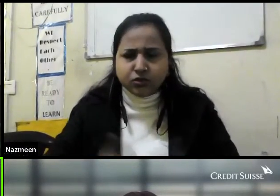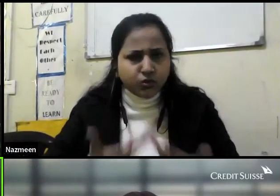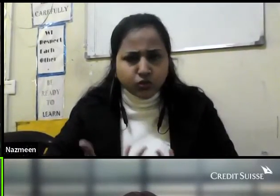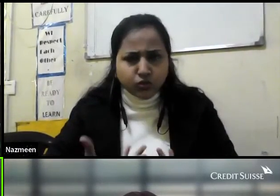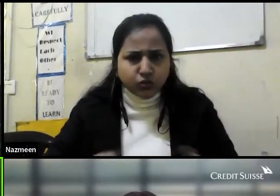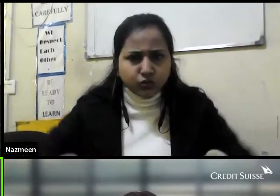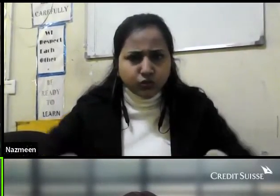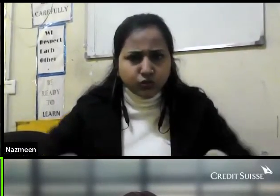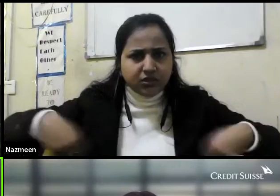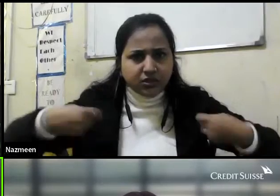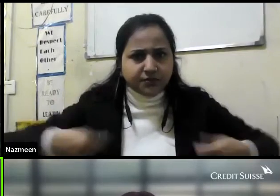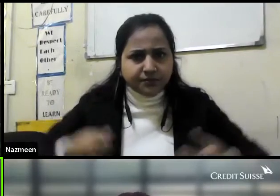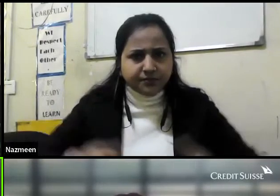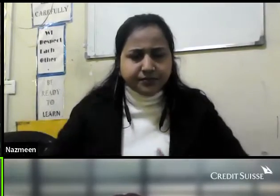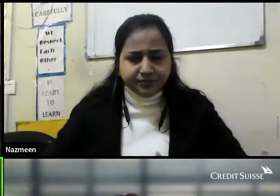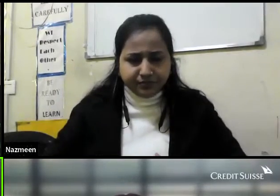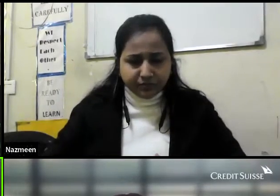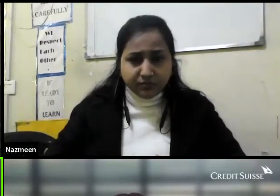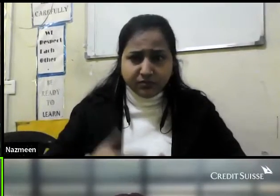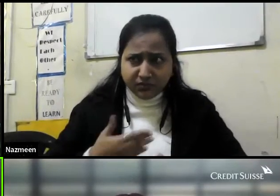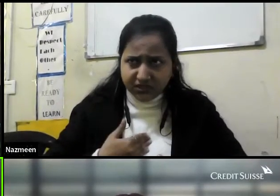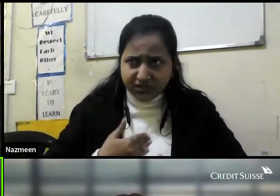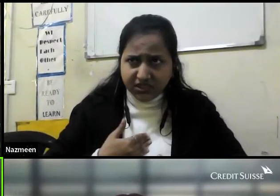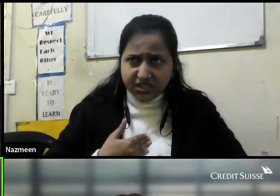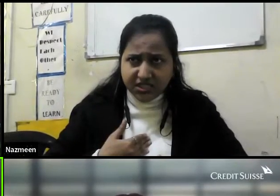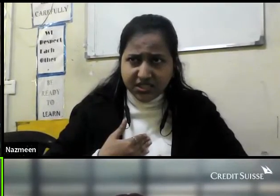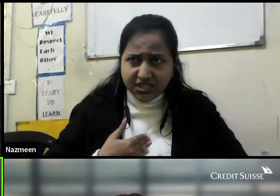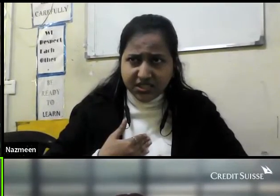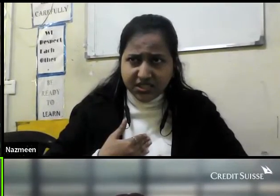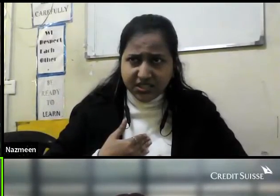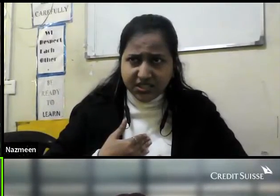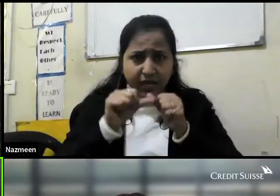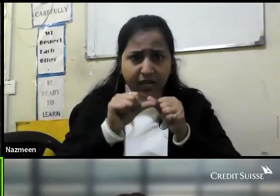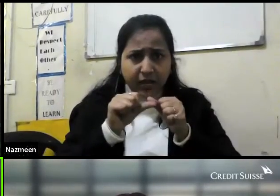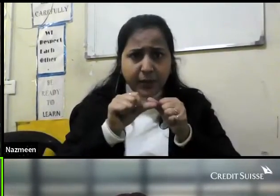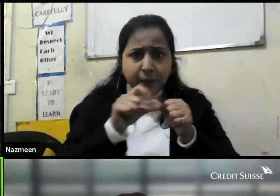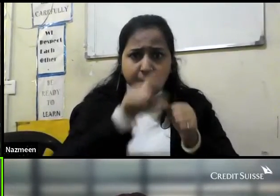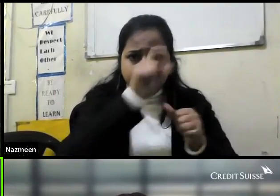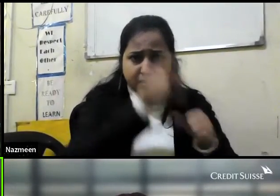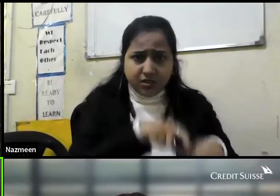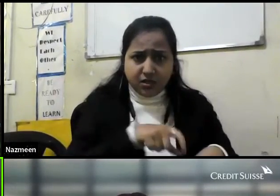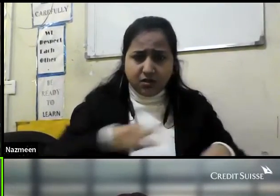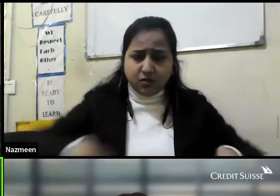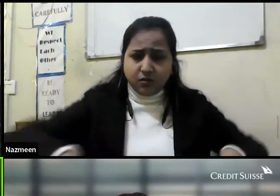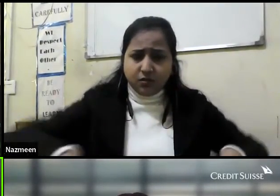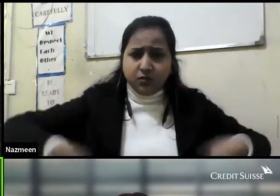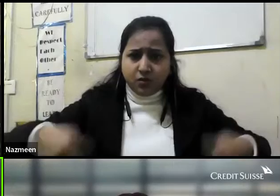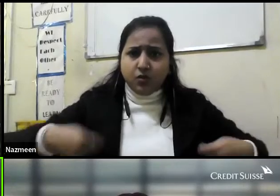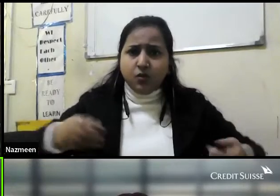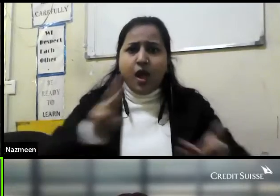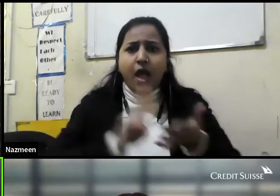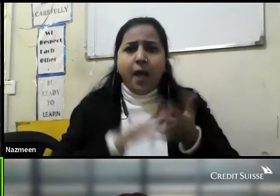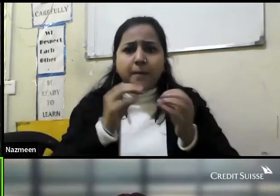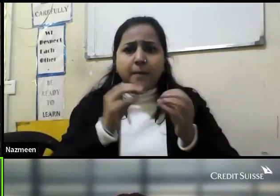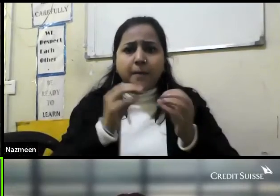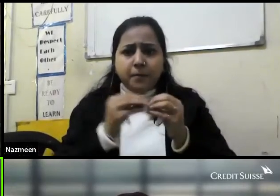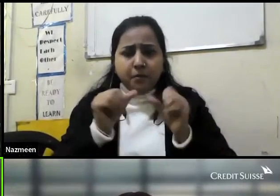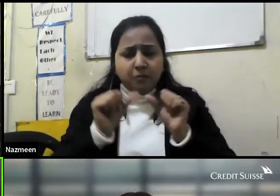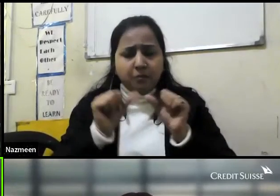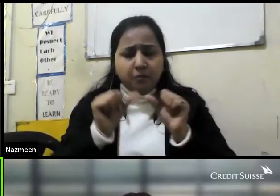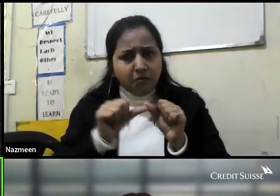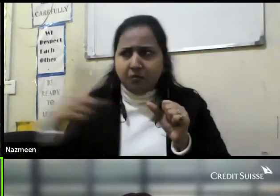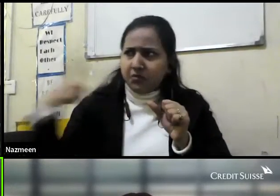bound, if I have a chartered accountant, and we have some that, or an MBA, he should be in a leadership